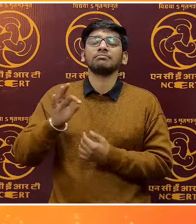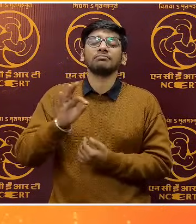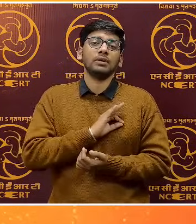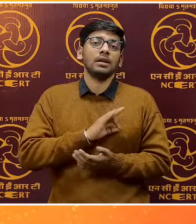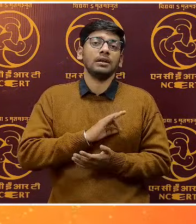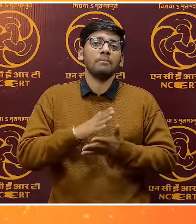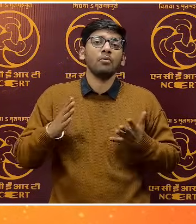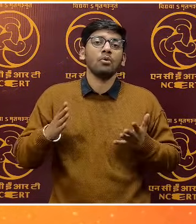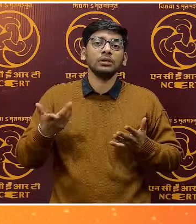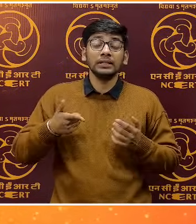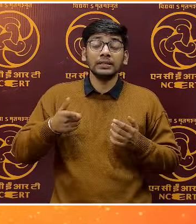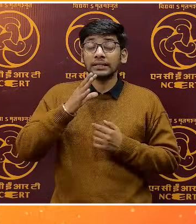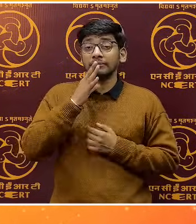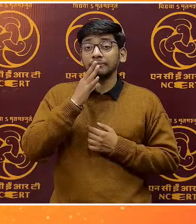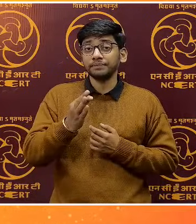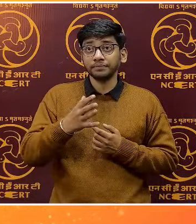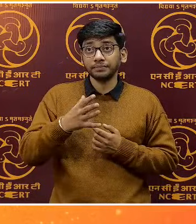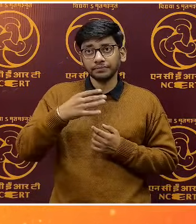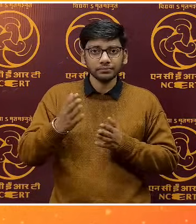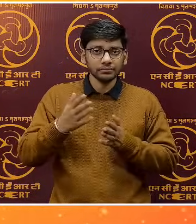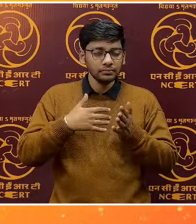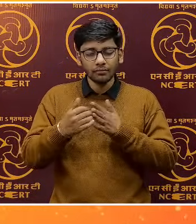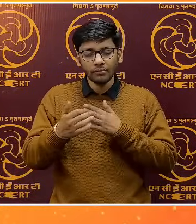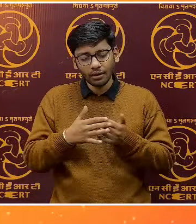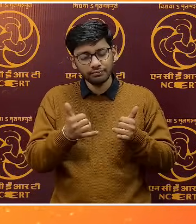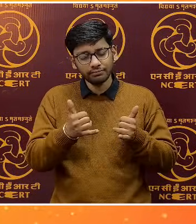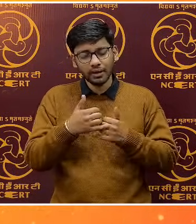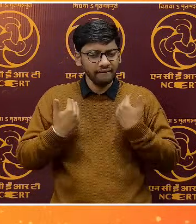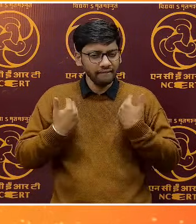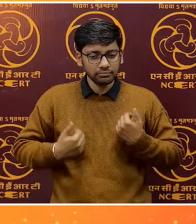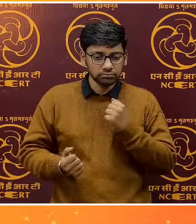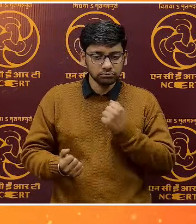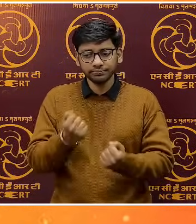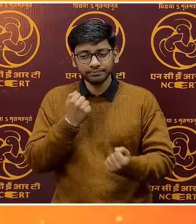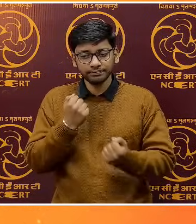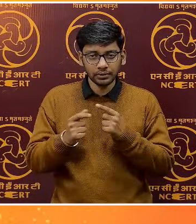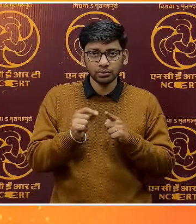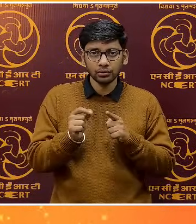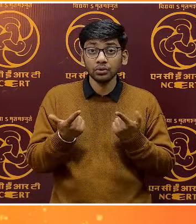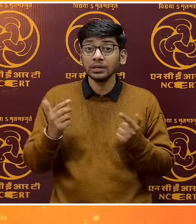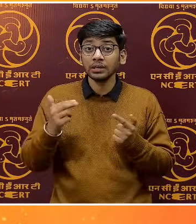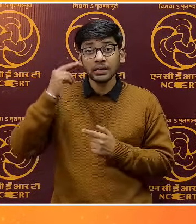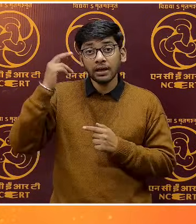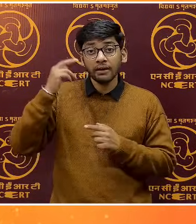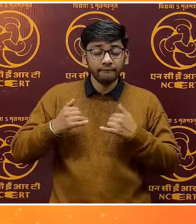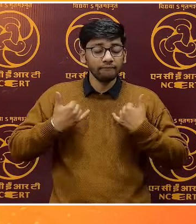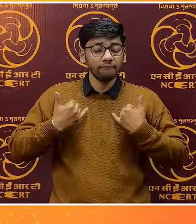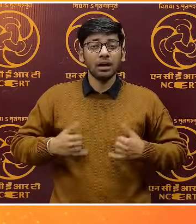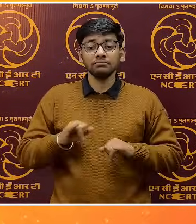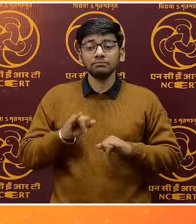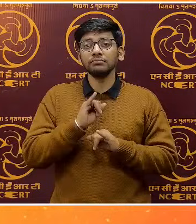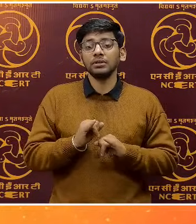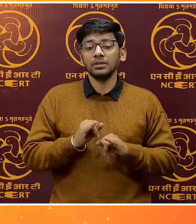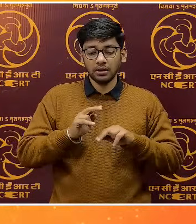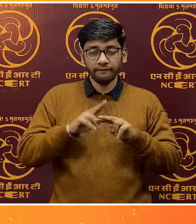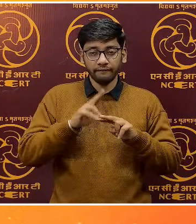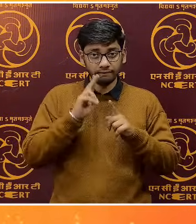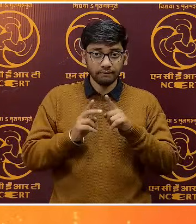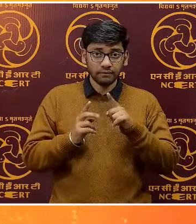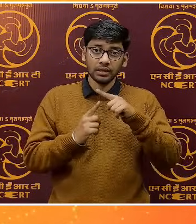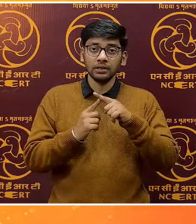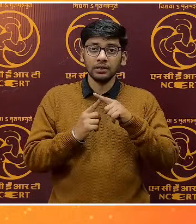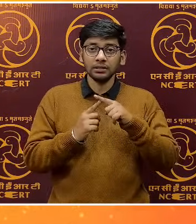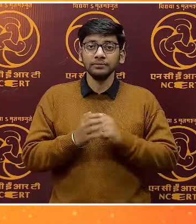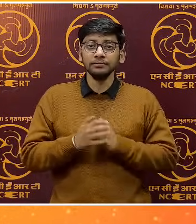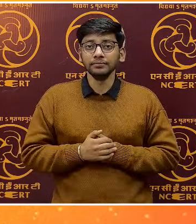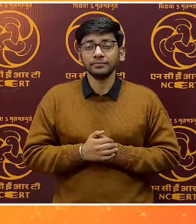important for us to go out and do all these sort of physical activities to keep ourselves fit, right? So we got to know about this. Now,